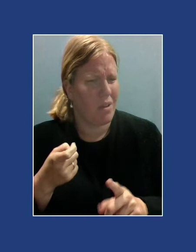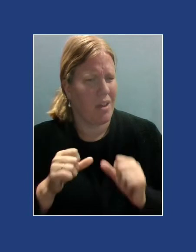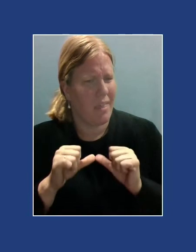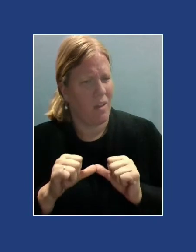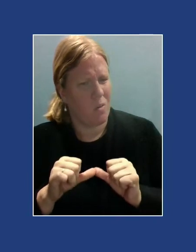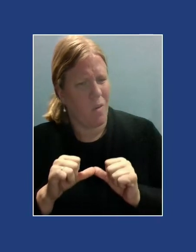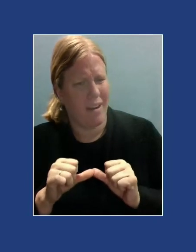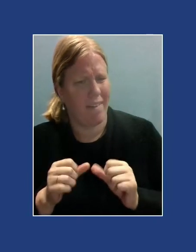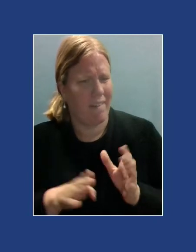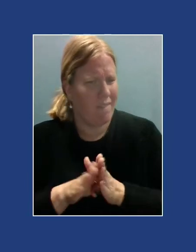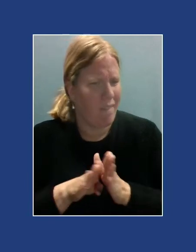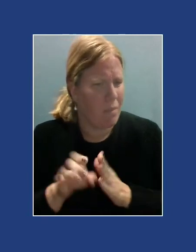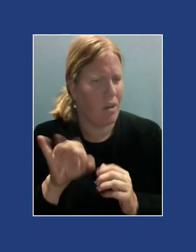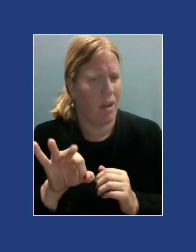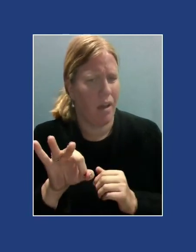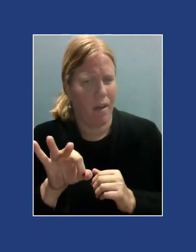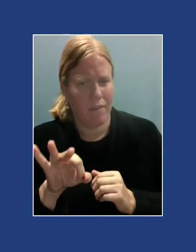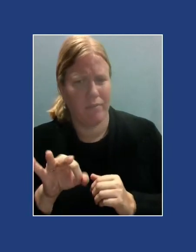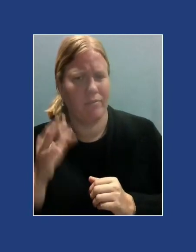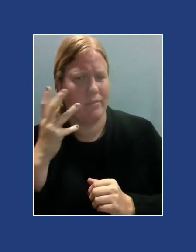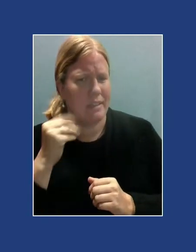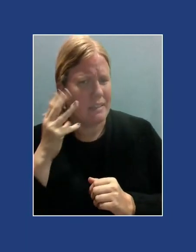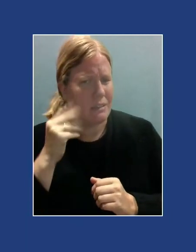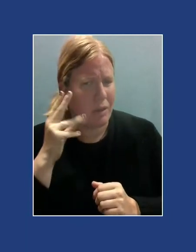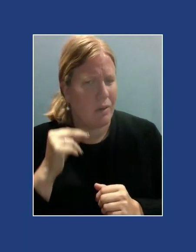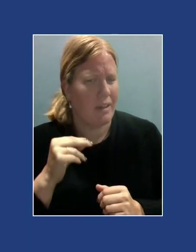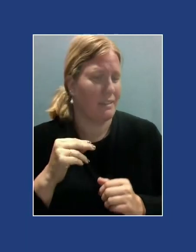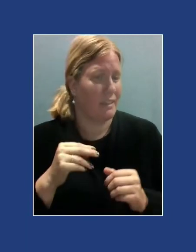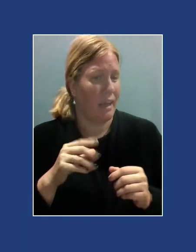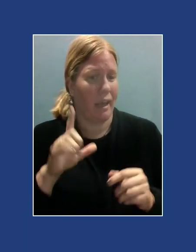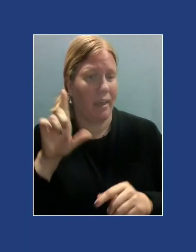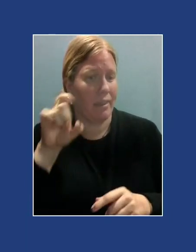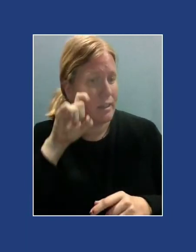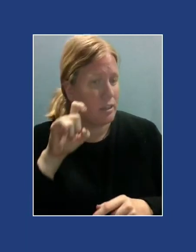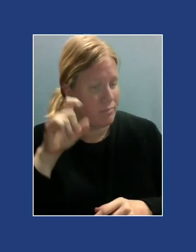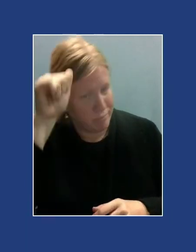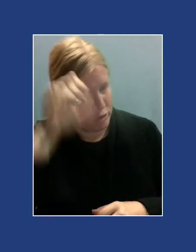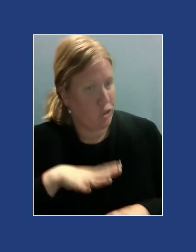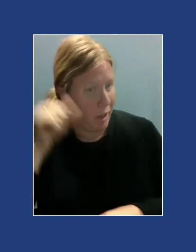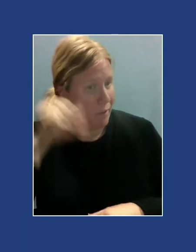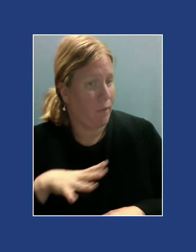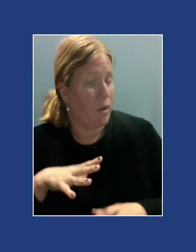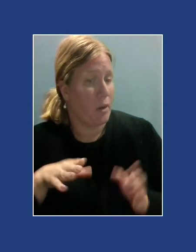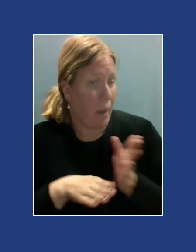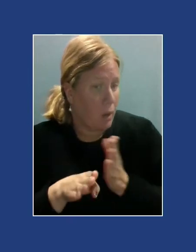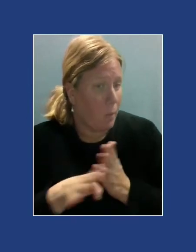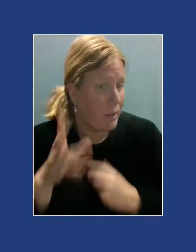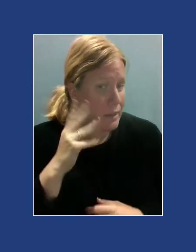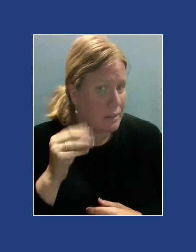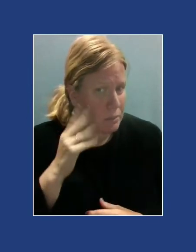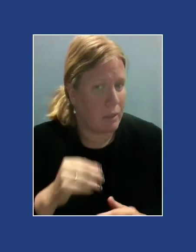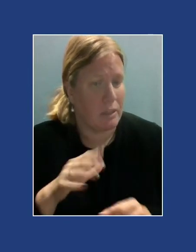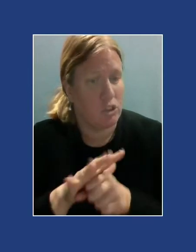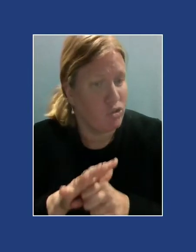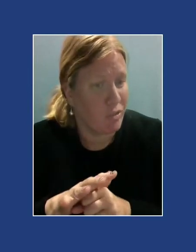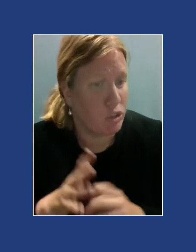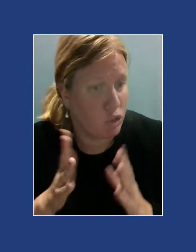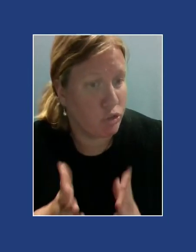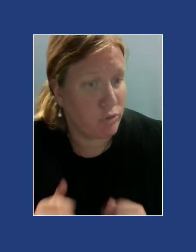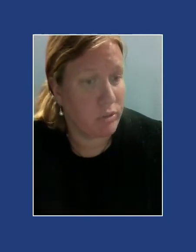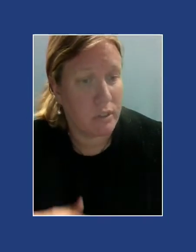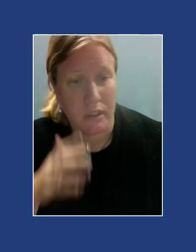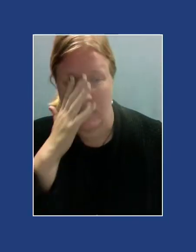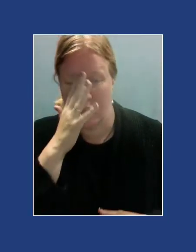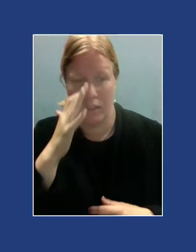developmental gender minority stress experience. And the therapeutic approach, therefore, will generally need to address